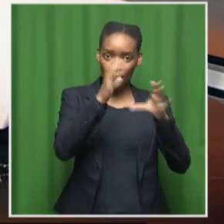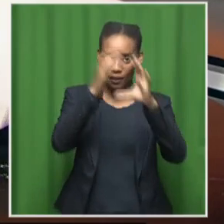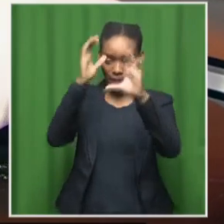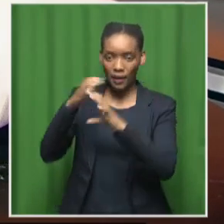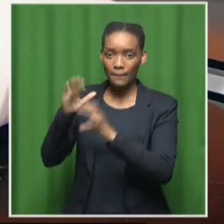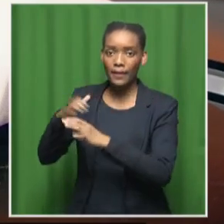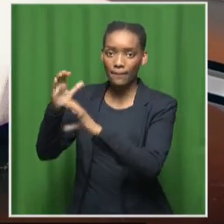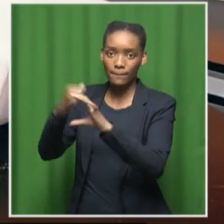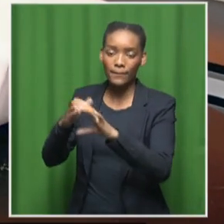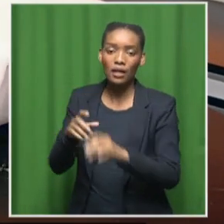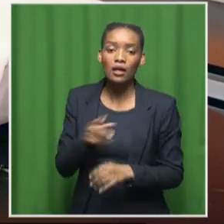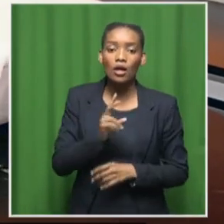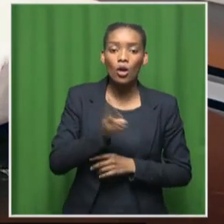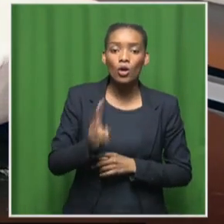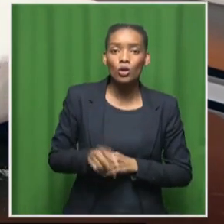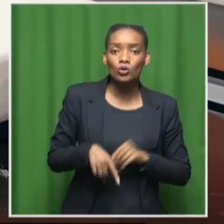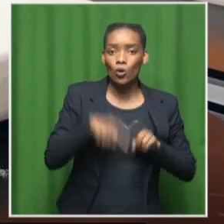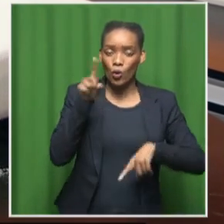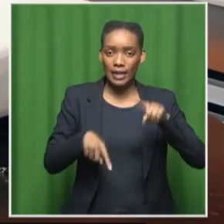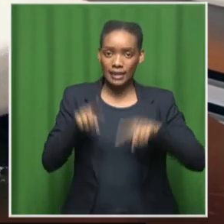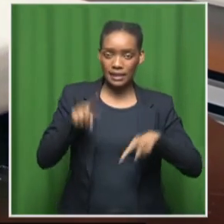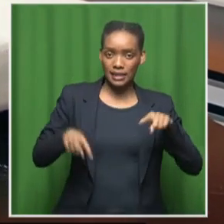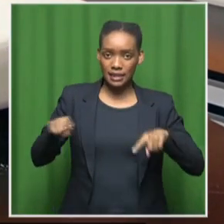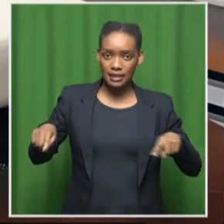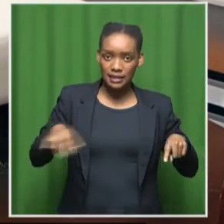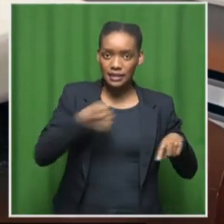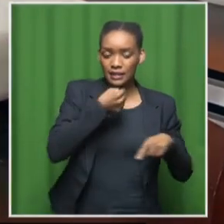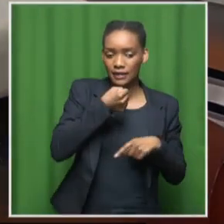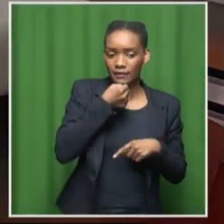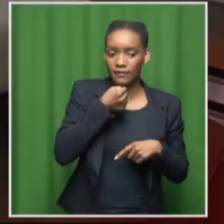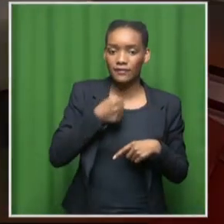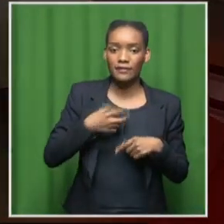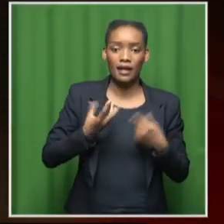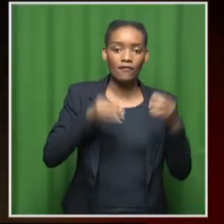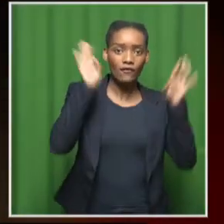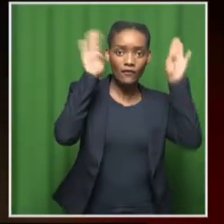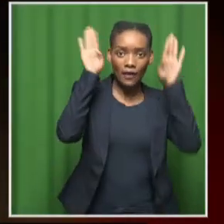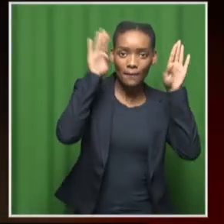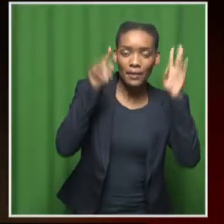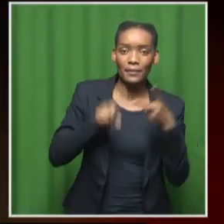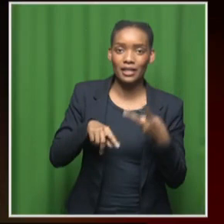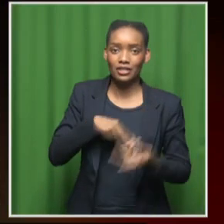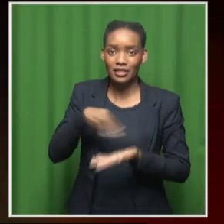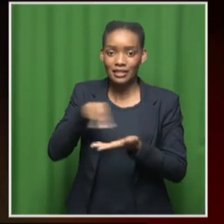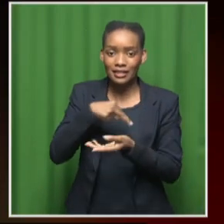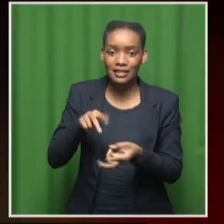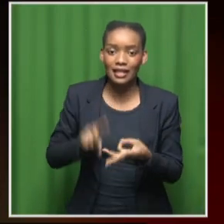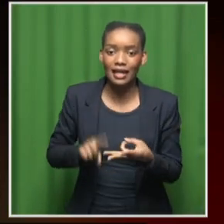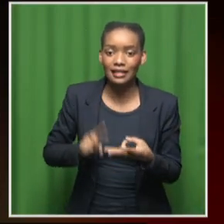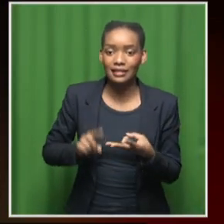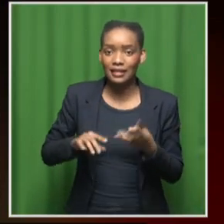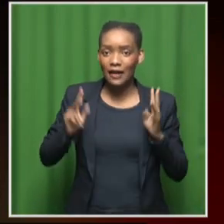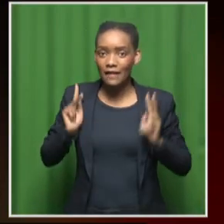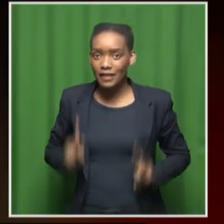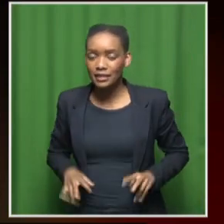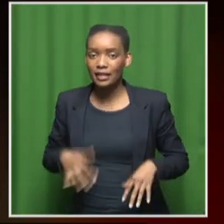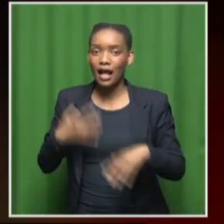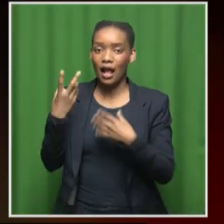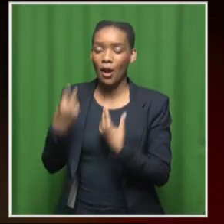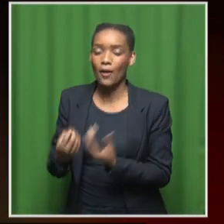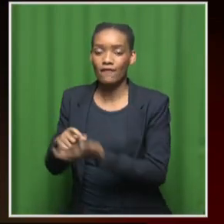also we're looking at different genres. So theatre is vast. Okay. We have puppetry, we have dance, we have physical theatre, we have scripts.